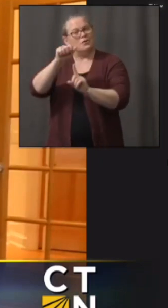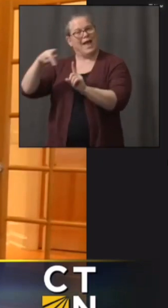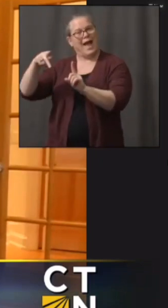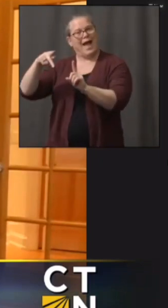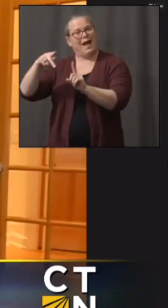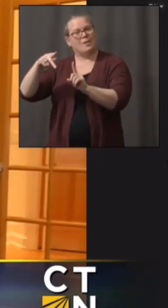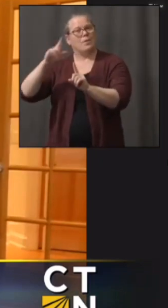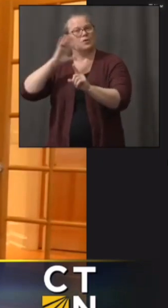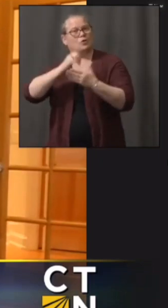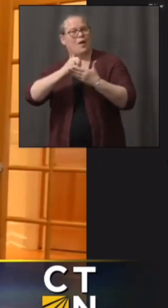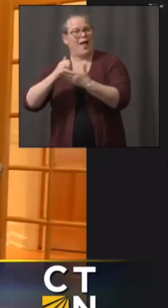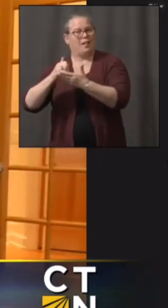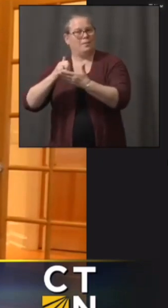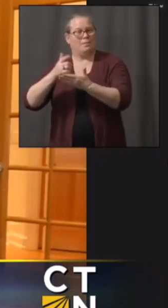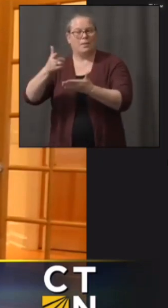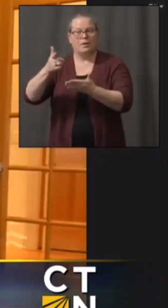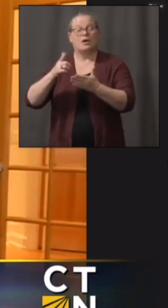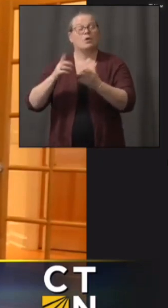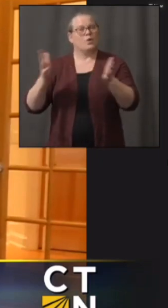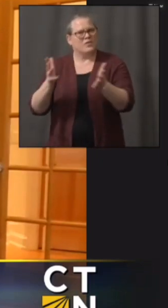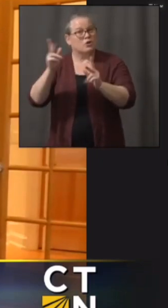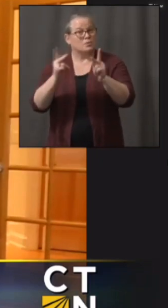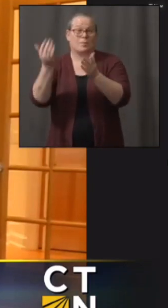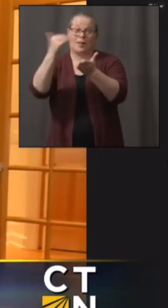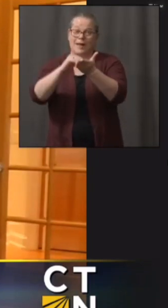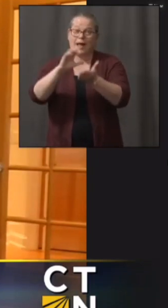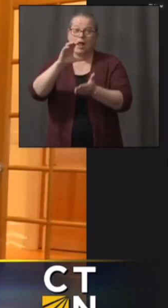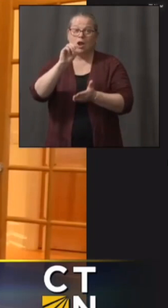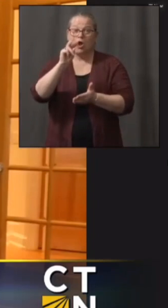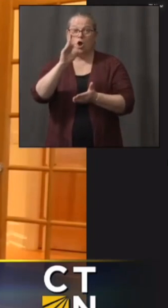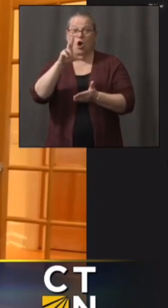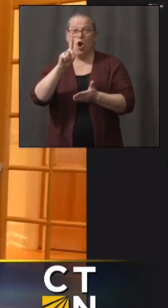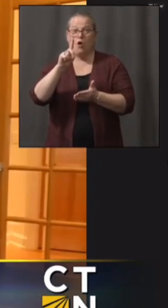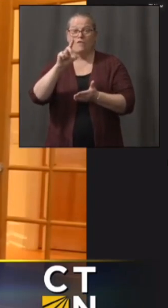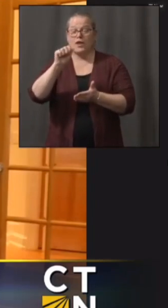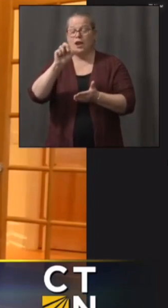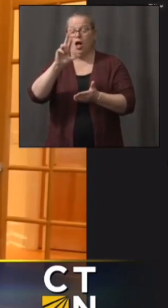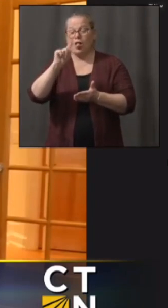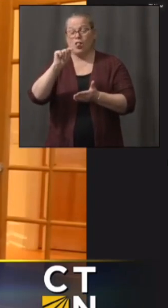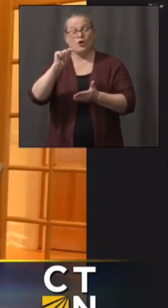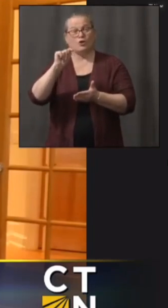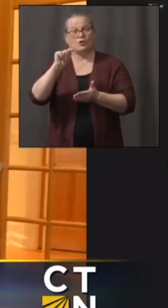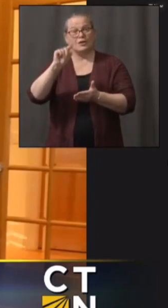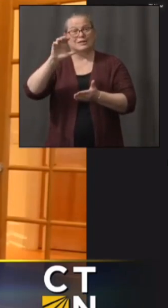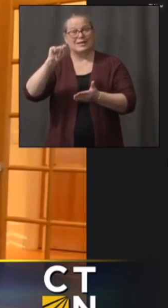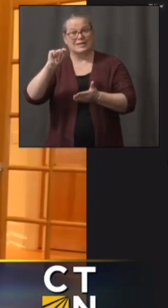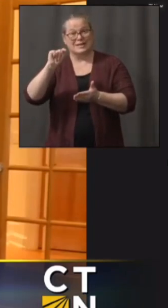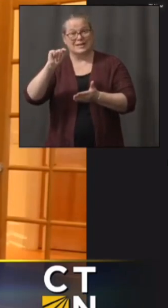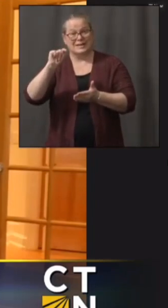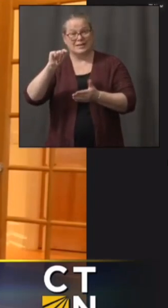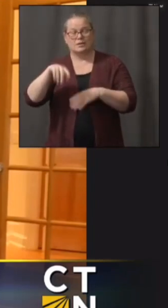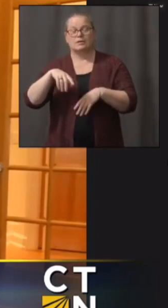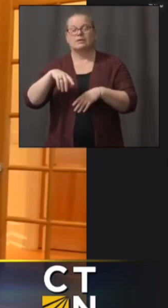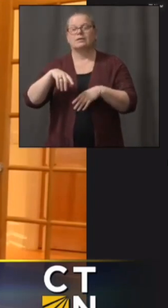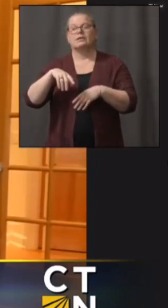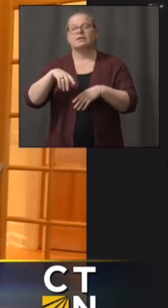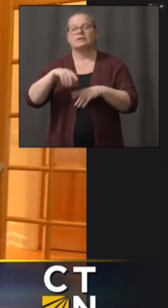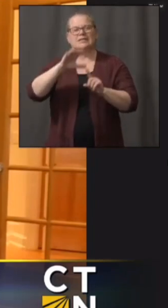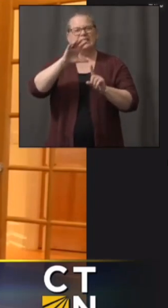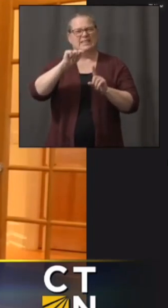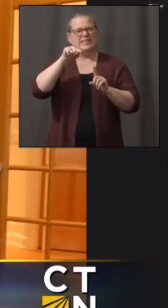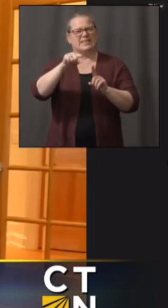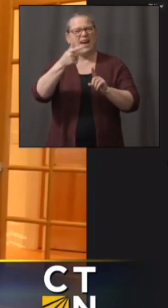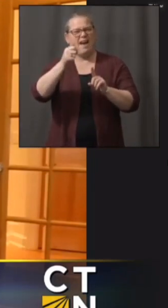sign up for at COVID Alert CT, ct.gov/COVID Alert CT. And that simply is an